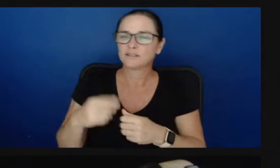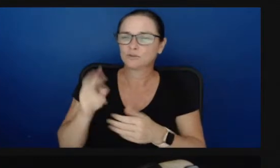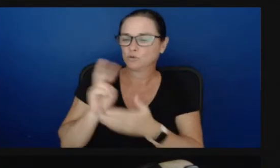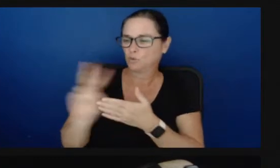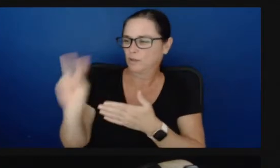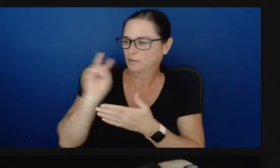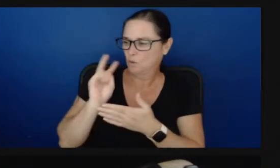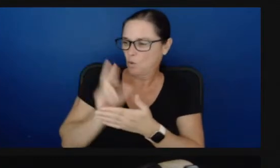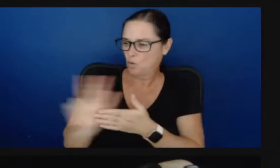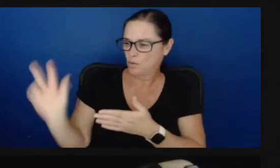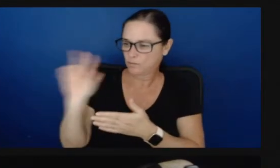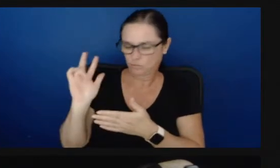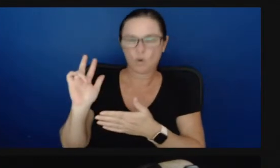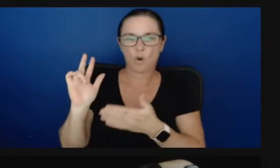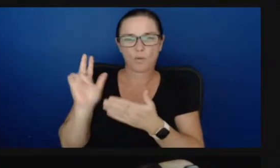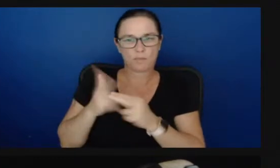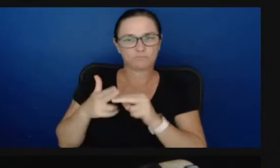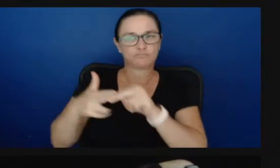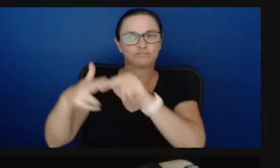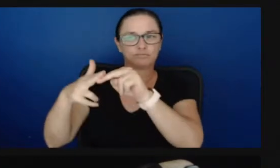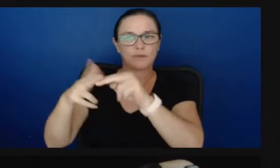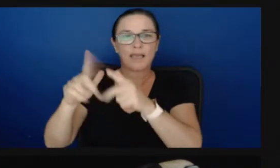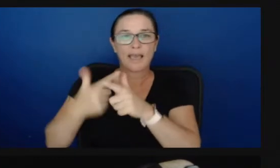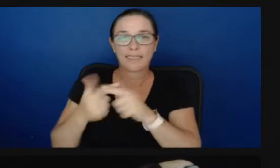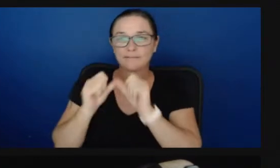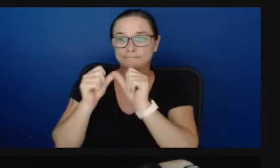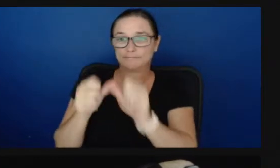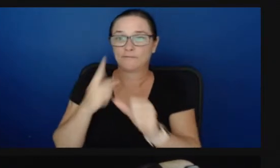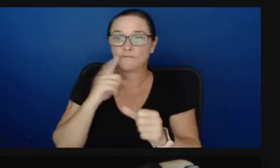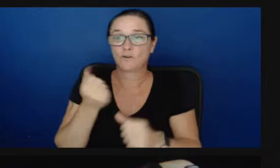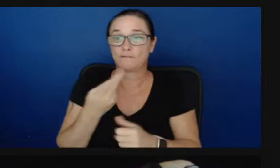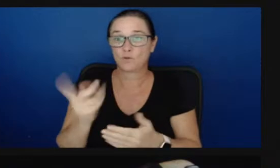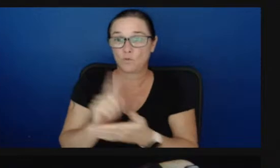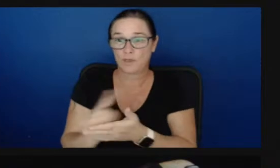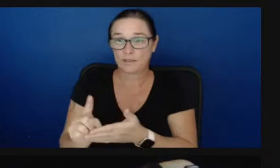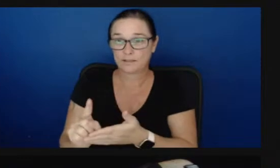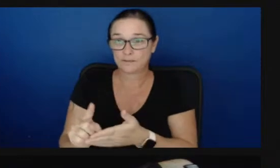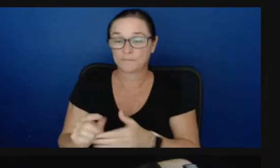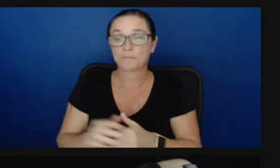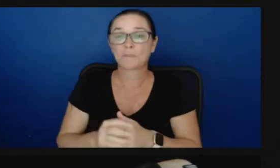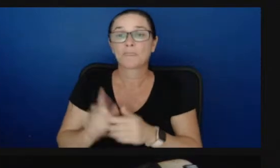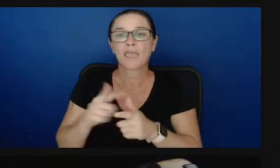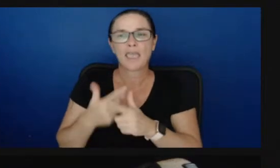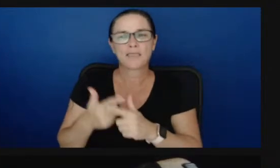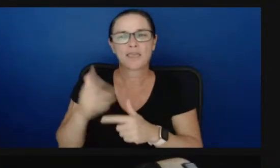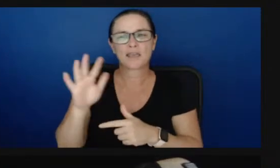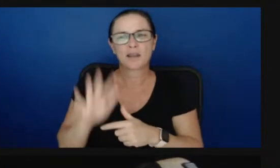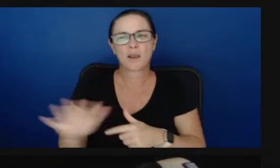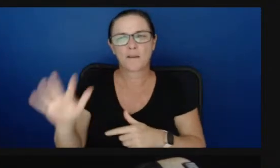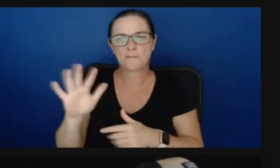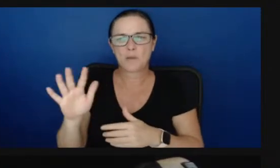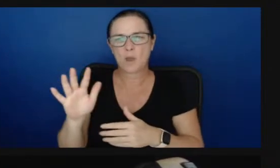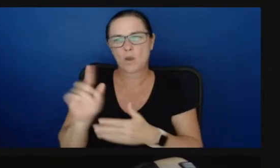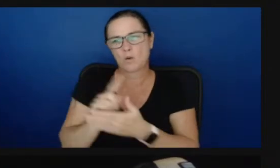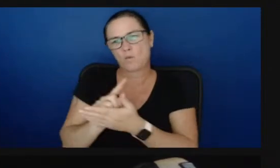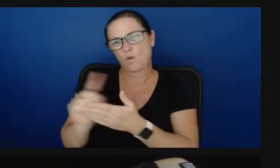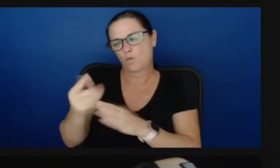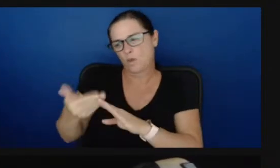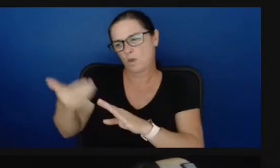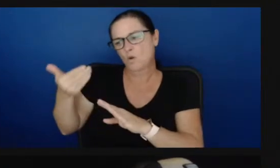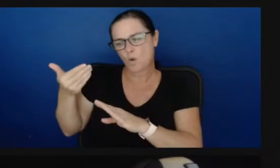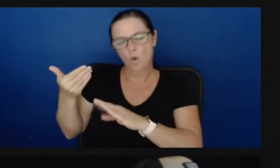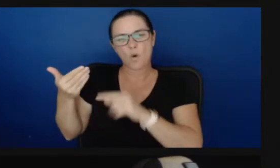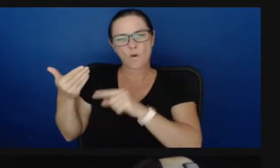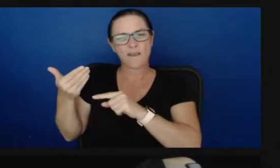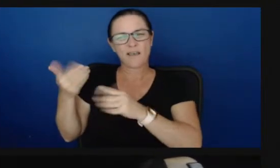were really intense for a couple of weeks there. And just about a week ago is when they seem to come to an end, or at least slow down here.